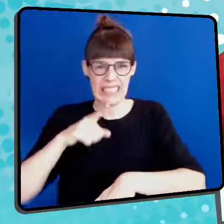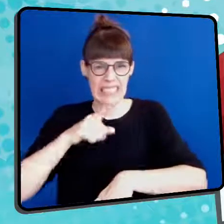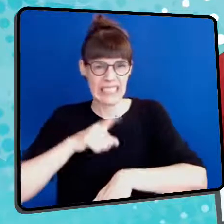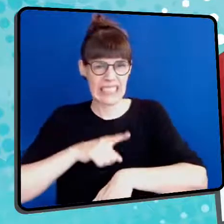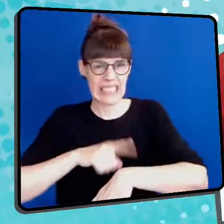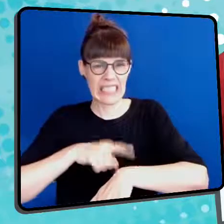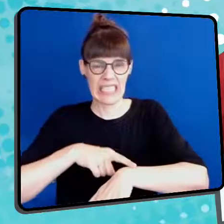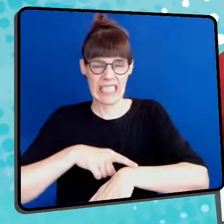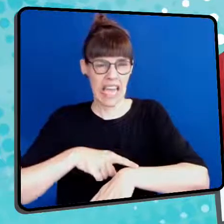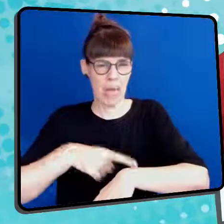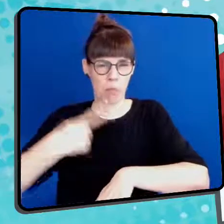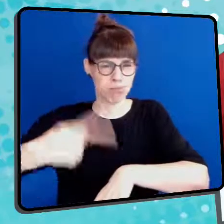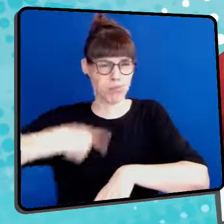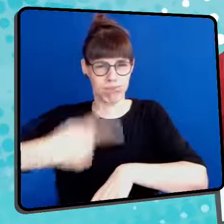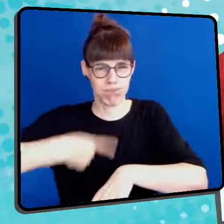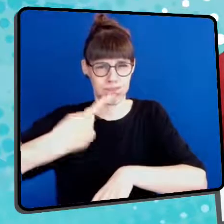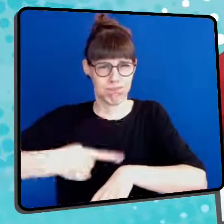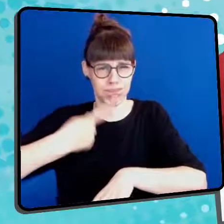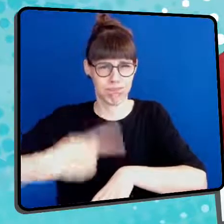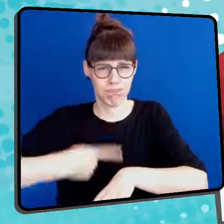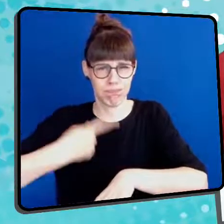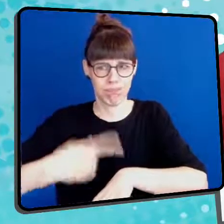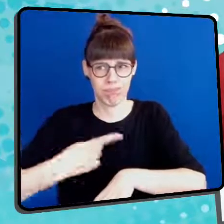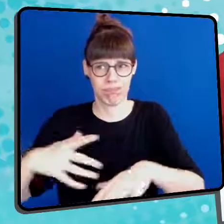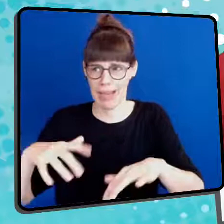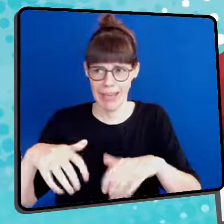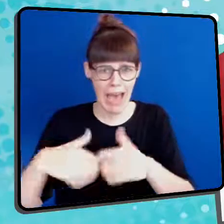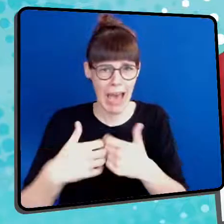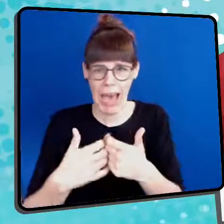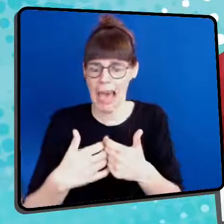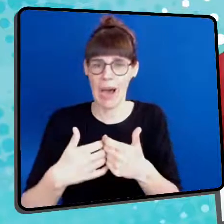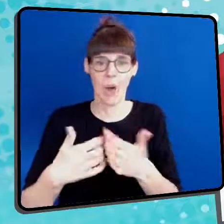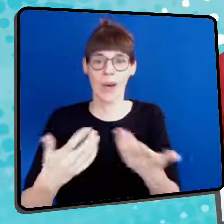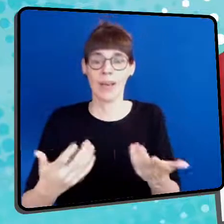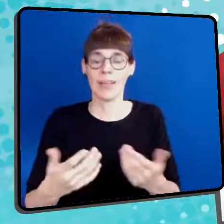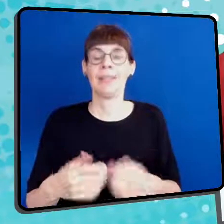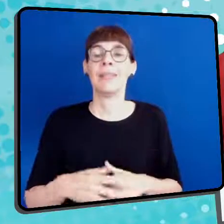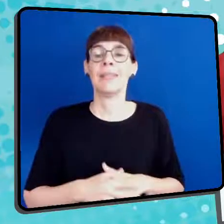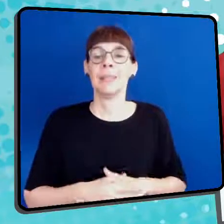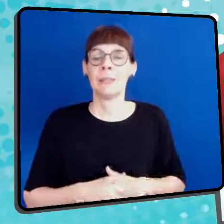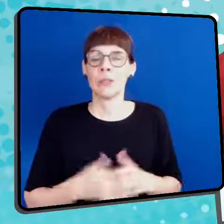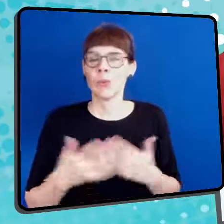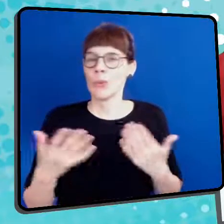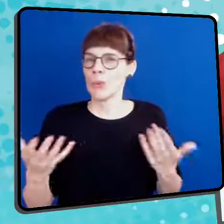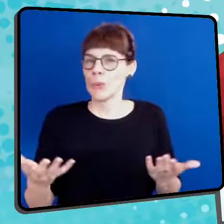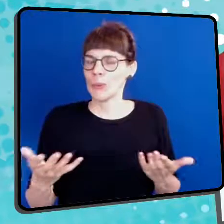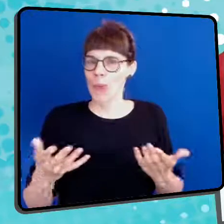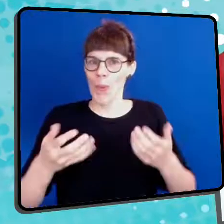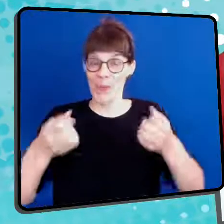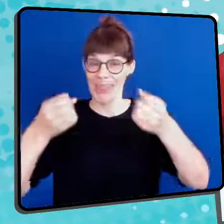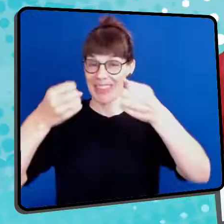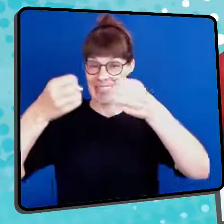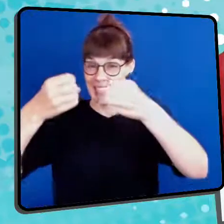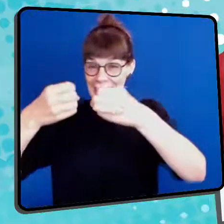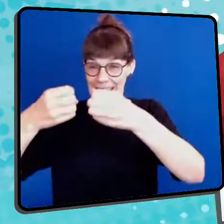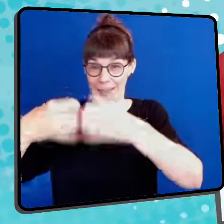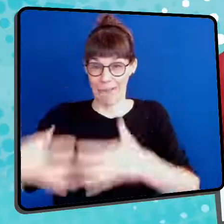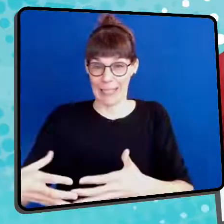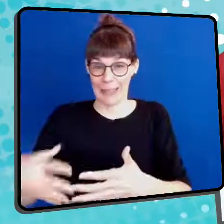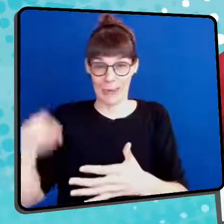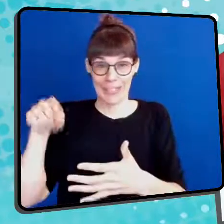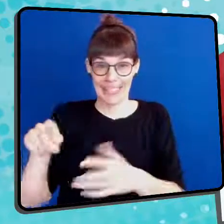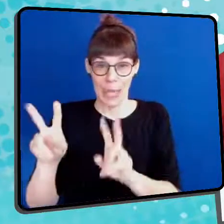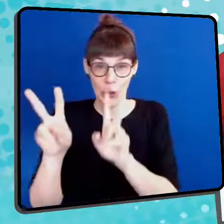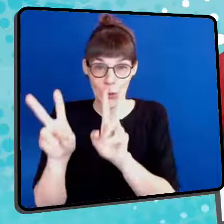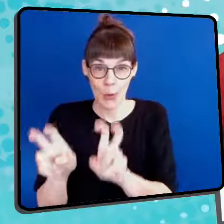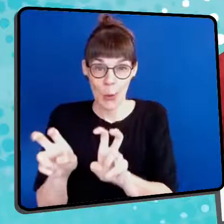that's serverless, anything that's data and machine learning, no worries. But then like, the whole side of infrastructure, things like